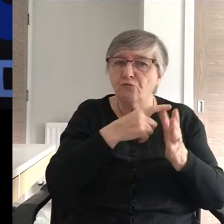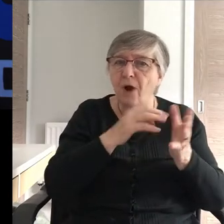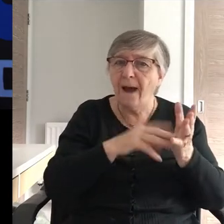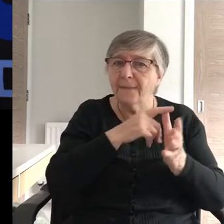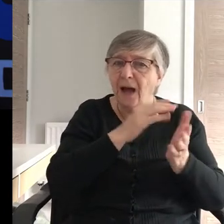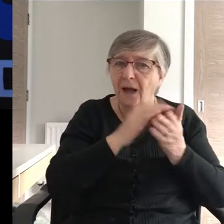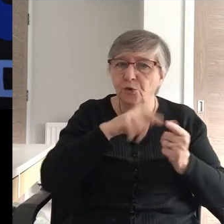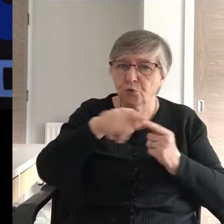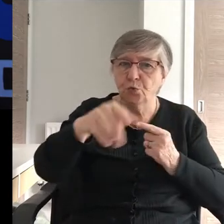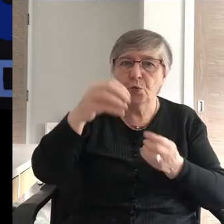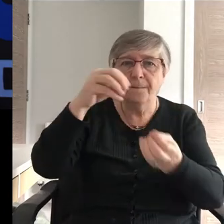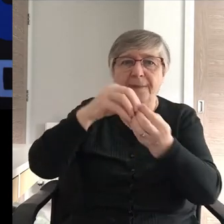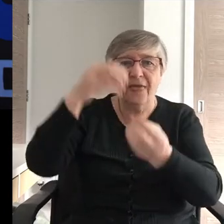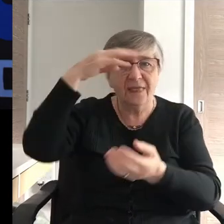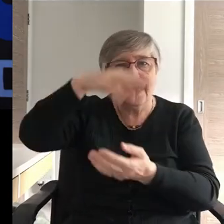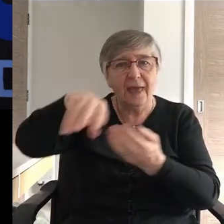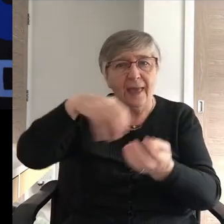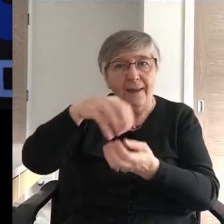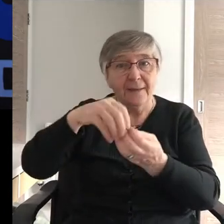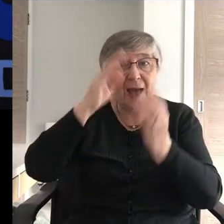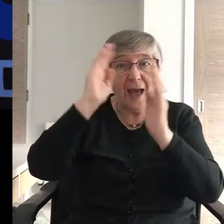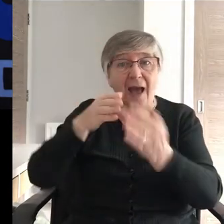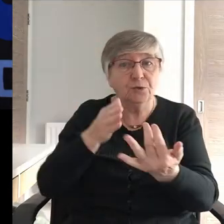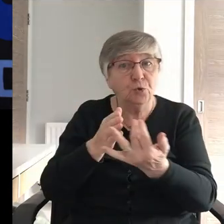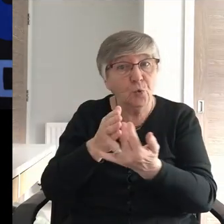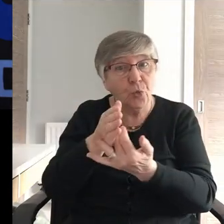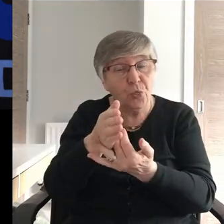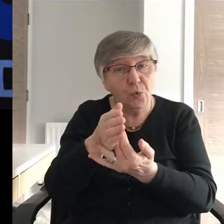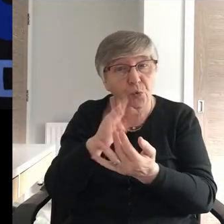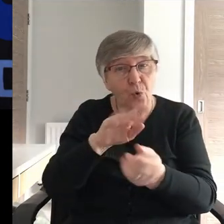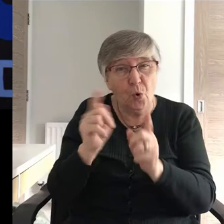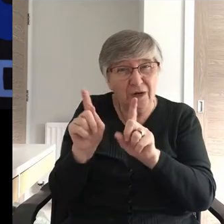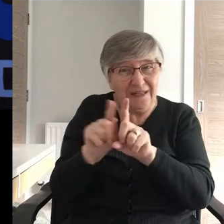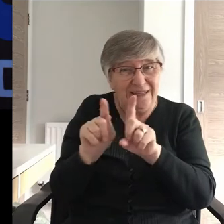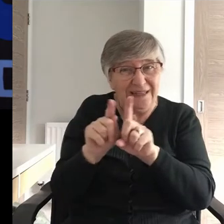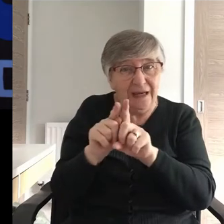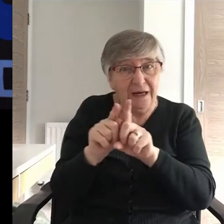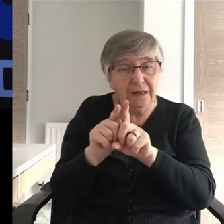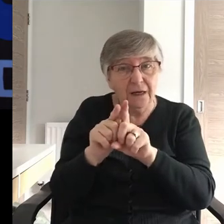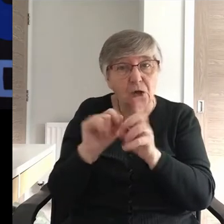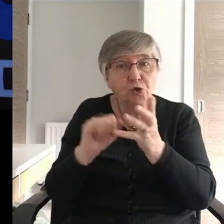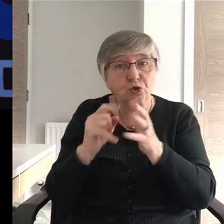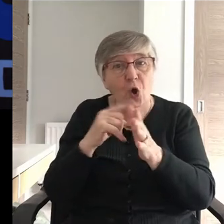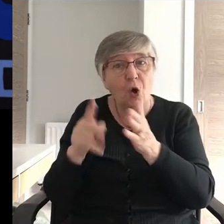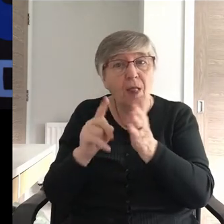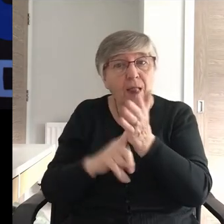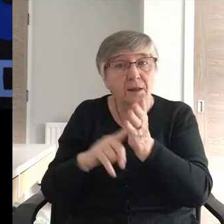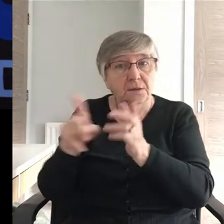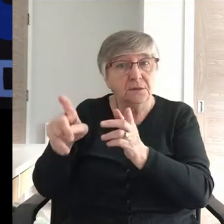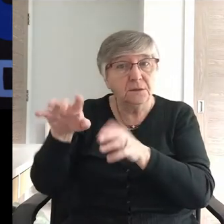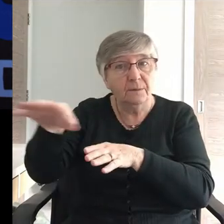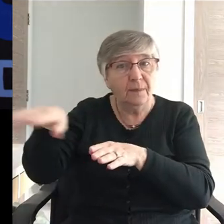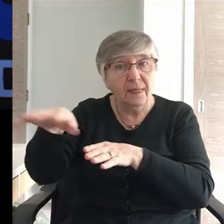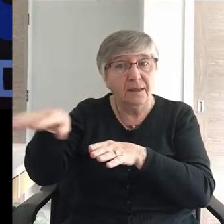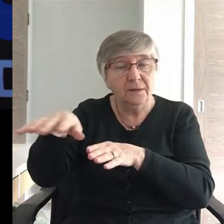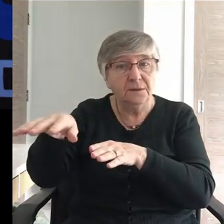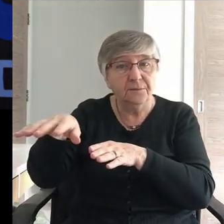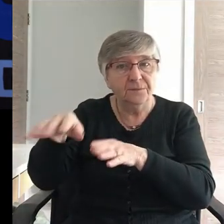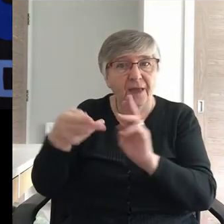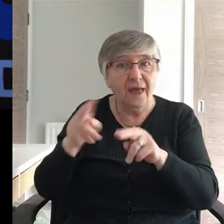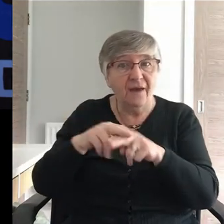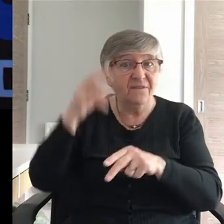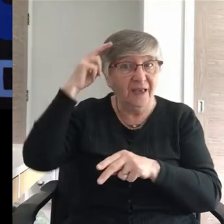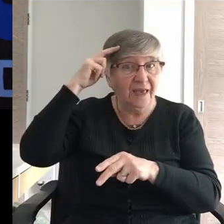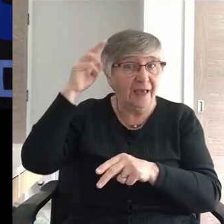to go to Bethlehem, he had to pass through, or at least by Gibeah, Saul's headquarters. And if the